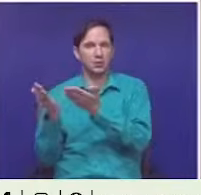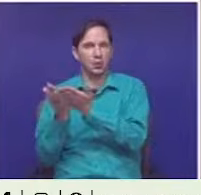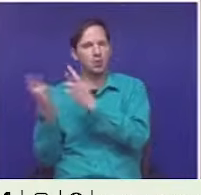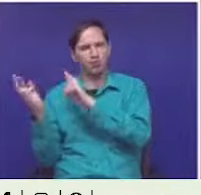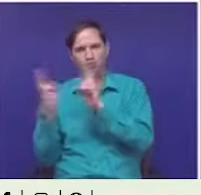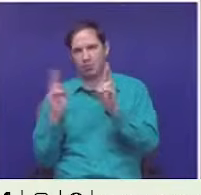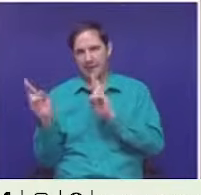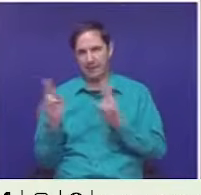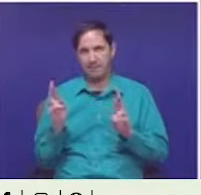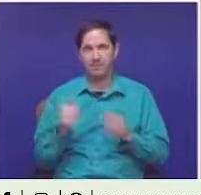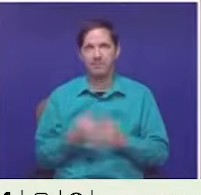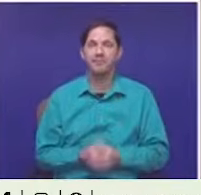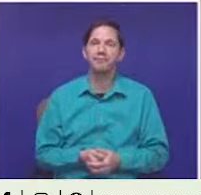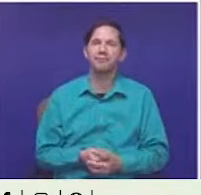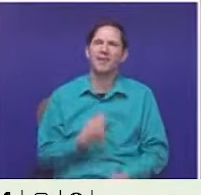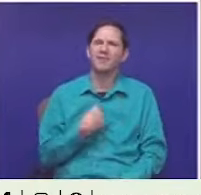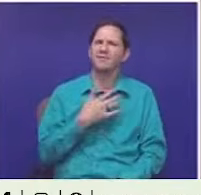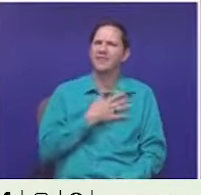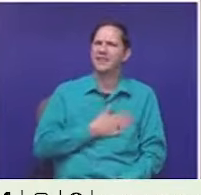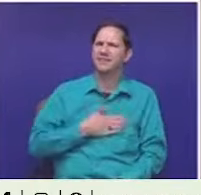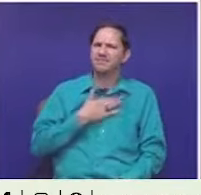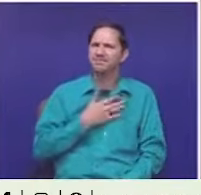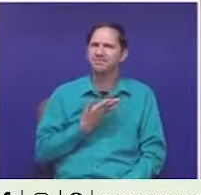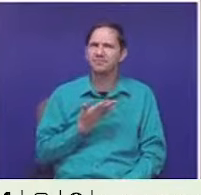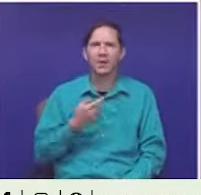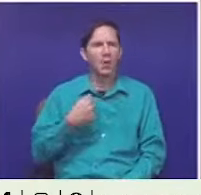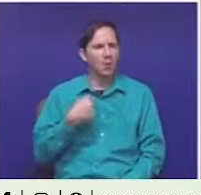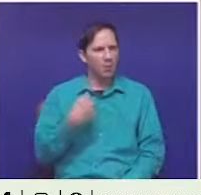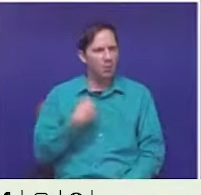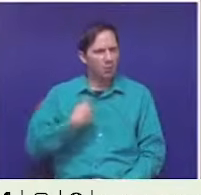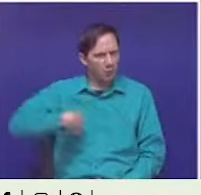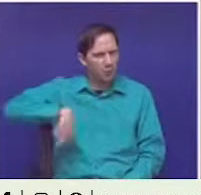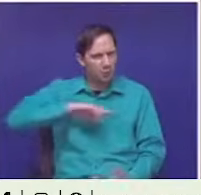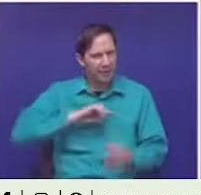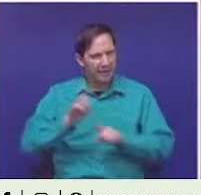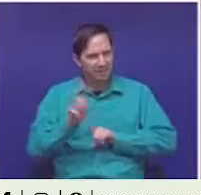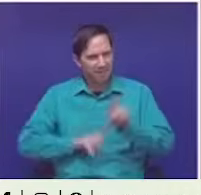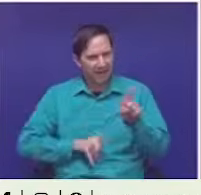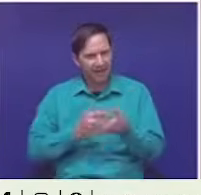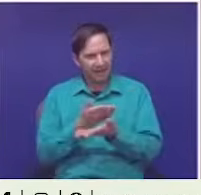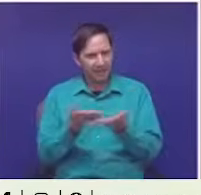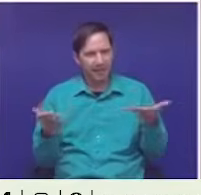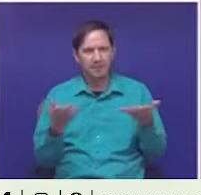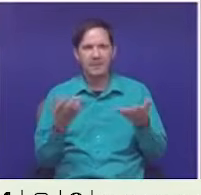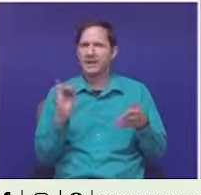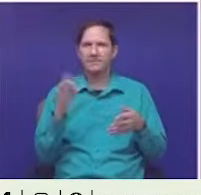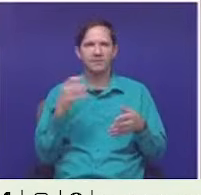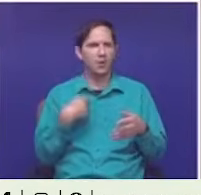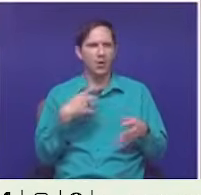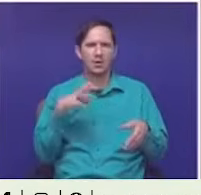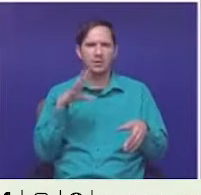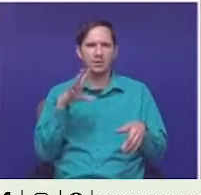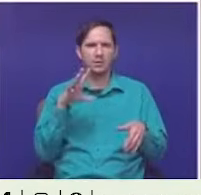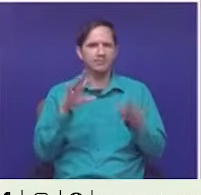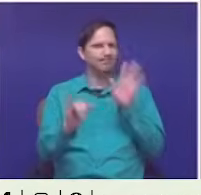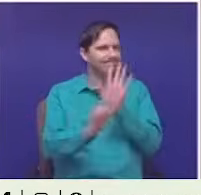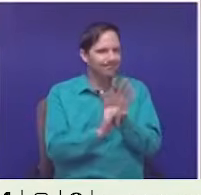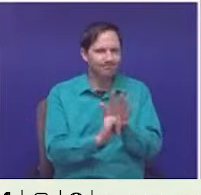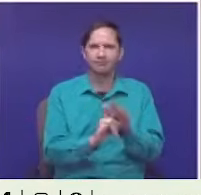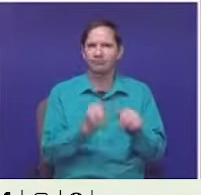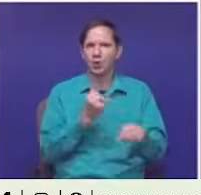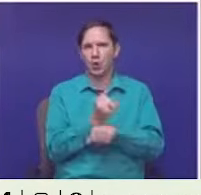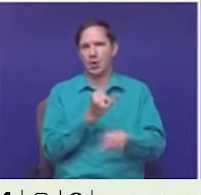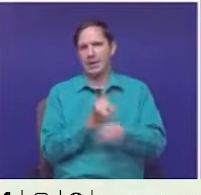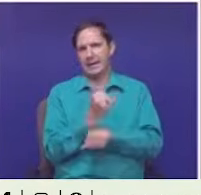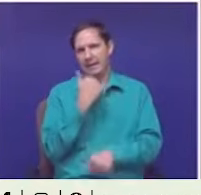in South Africa when I'm thinking, well, we've let them down by not capturing them earlier enough. So what are we doing to make